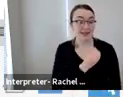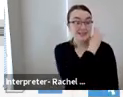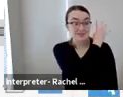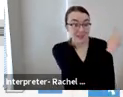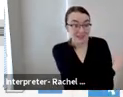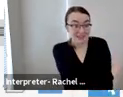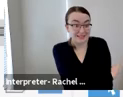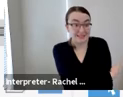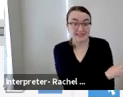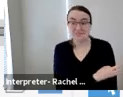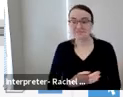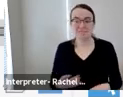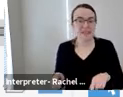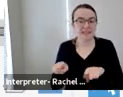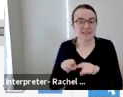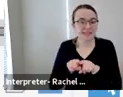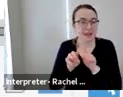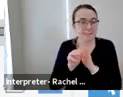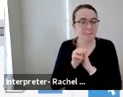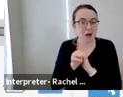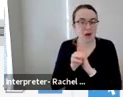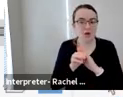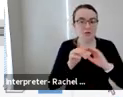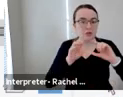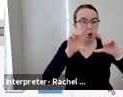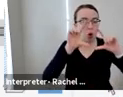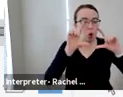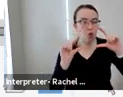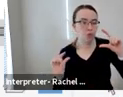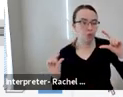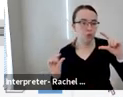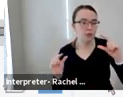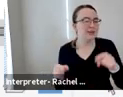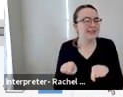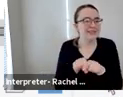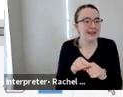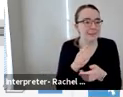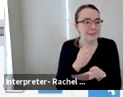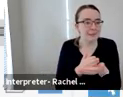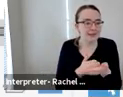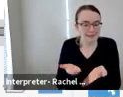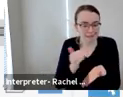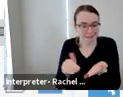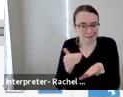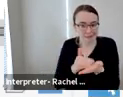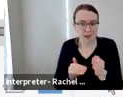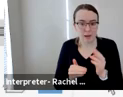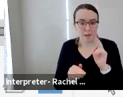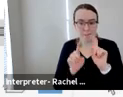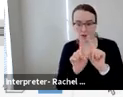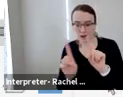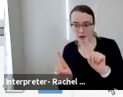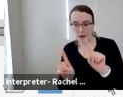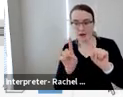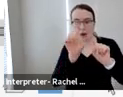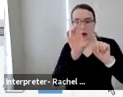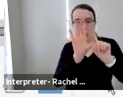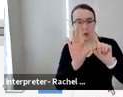are the same model, just scaled down slightly. Same pieces, just bang, bang, bang. And